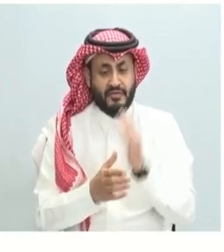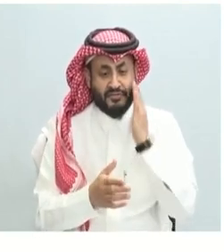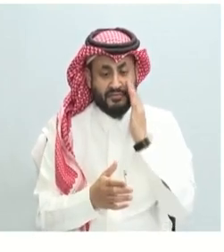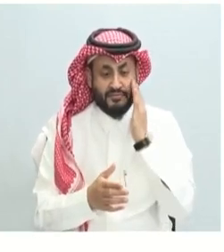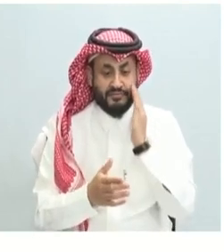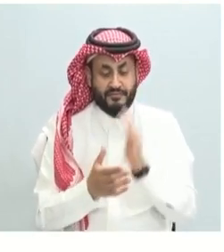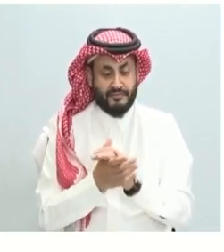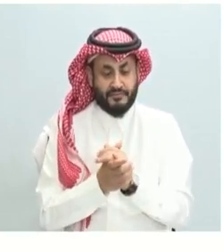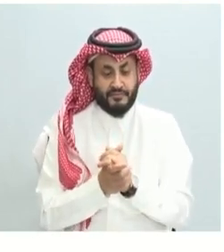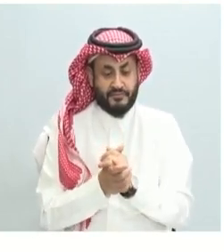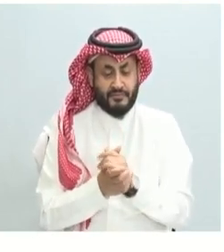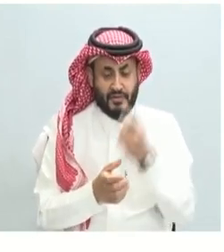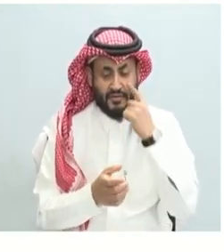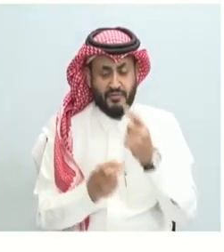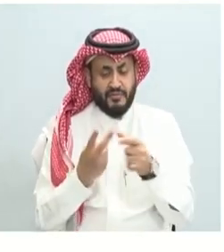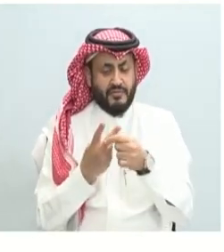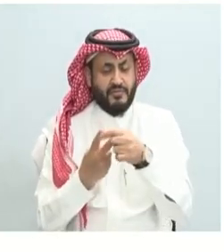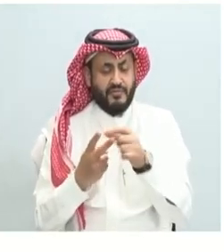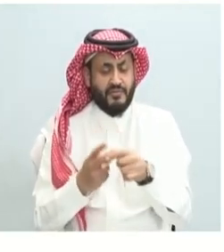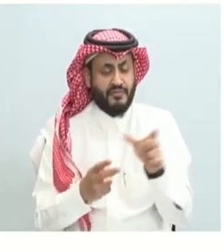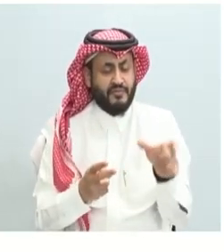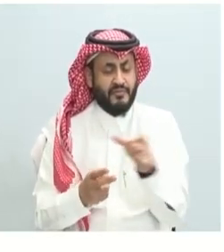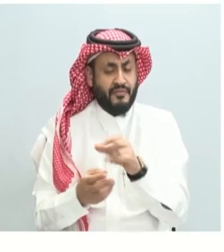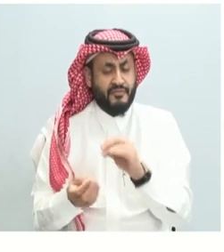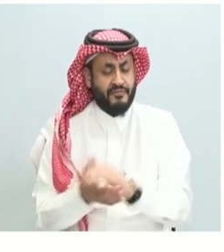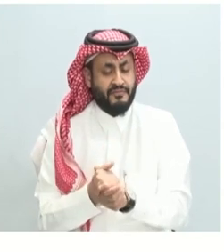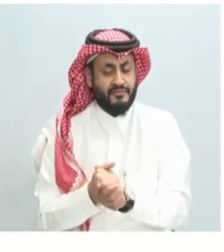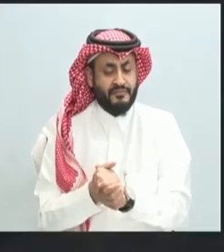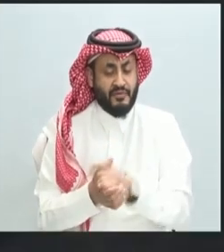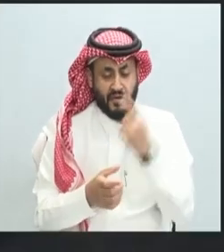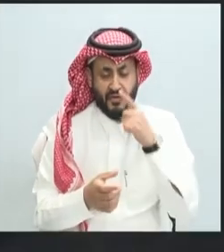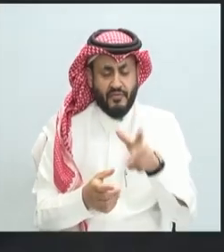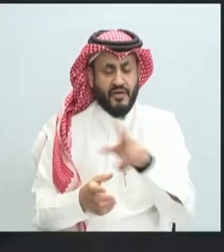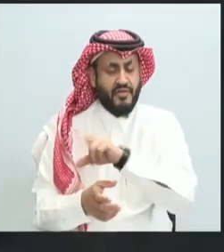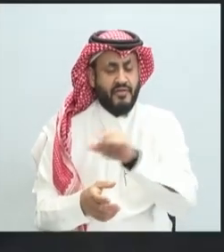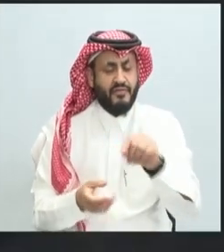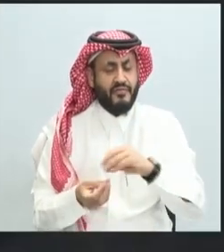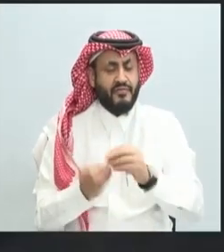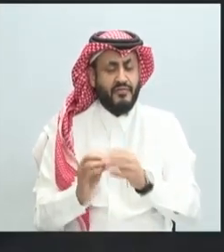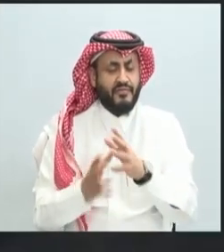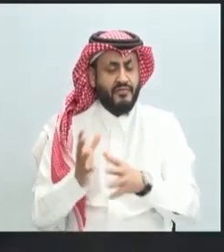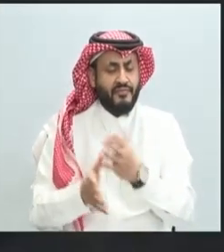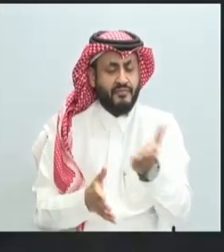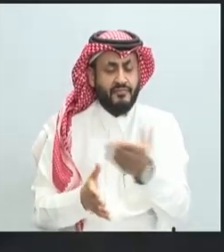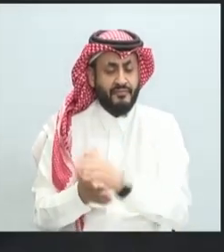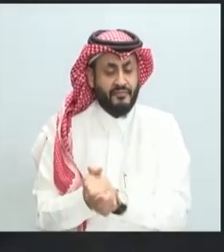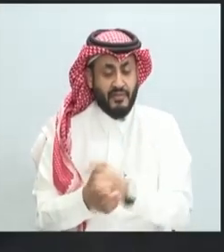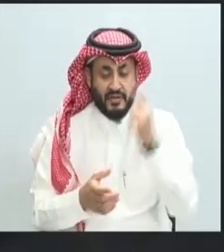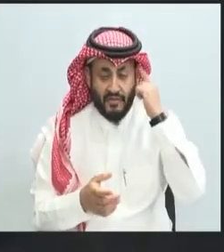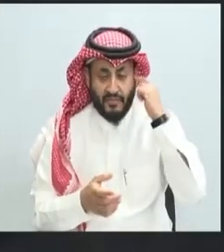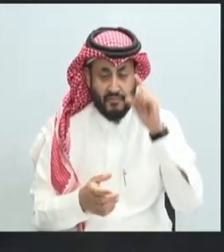two remaining pictures or two remaining people. Can you find someone who has a black